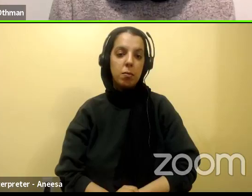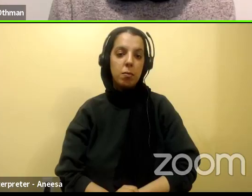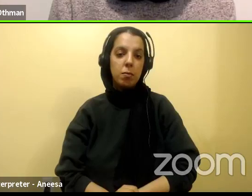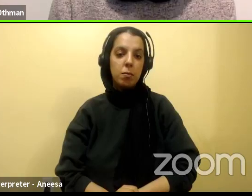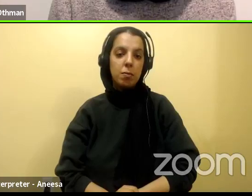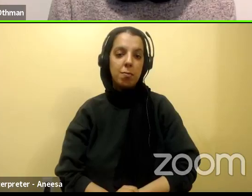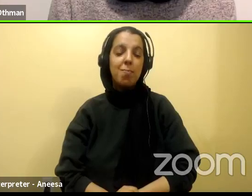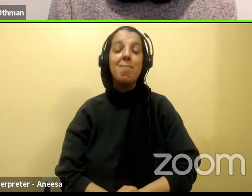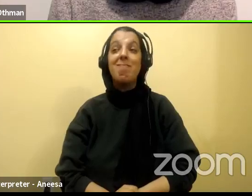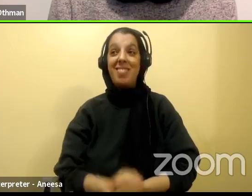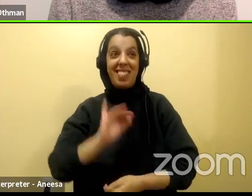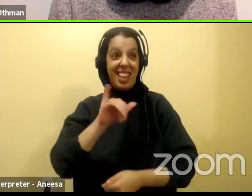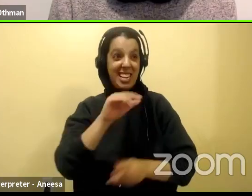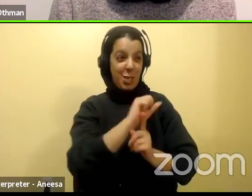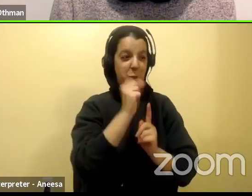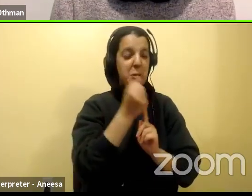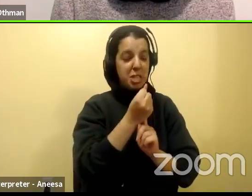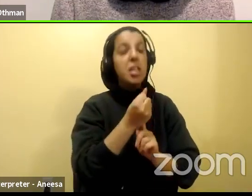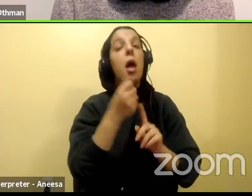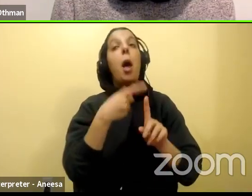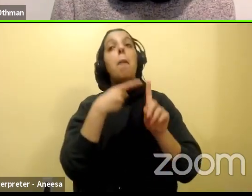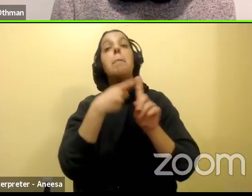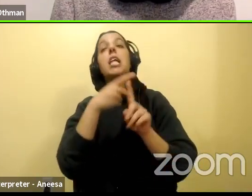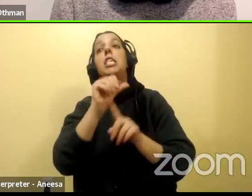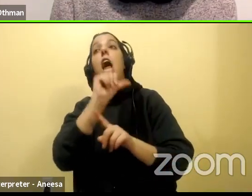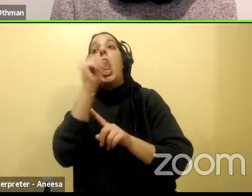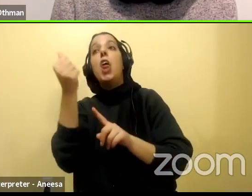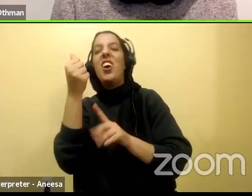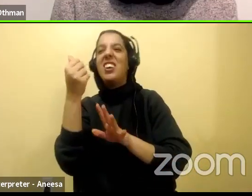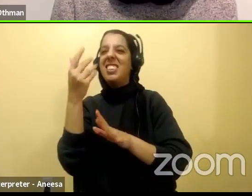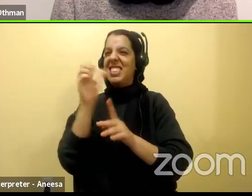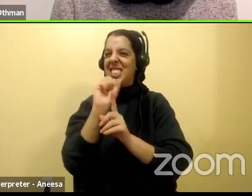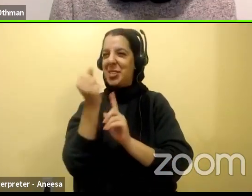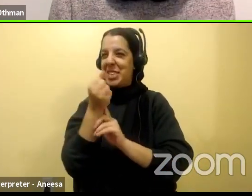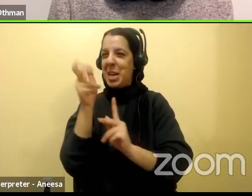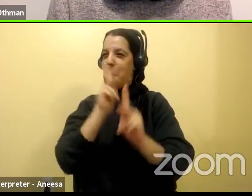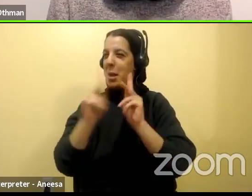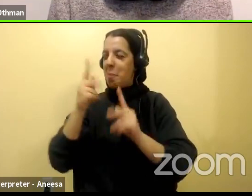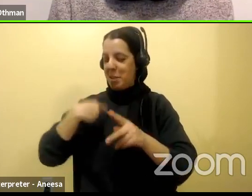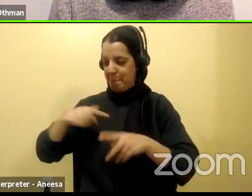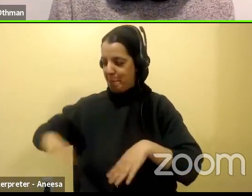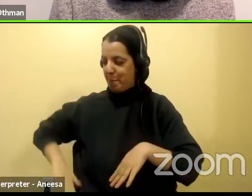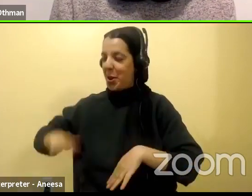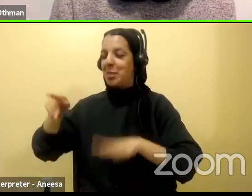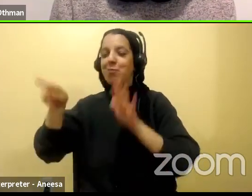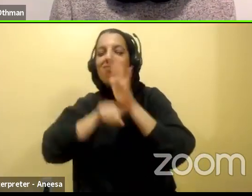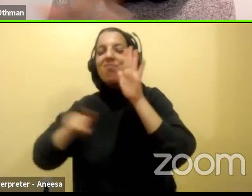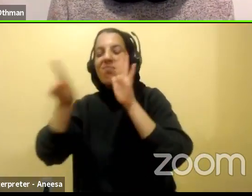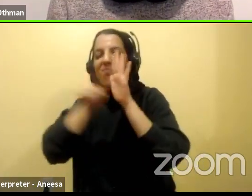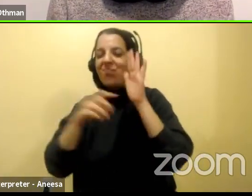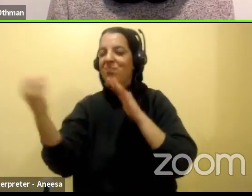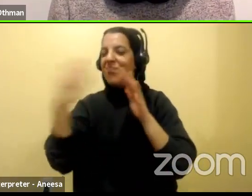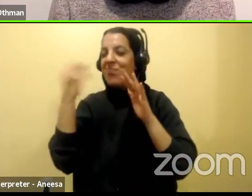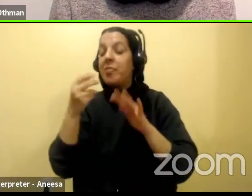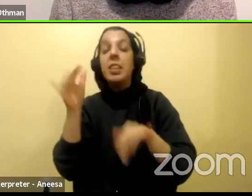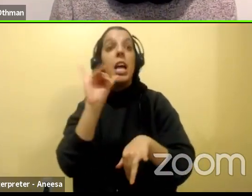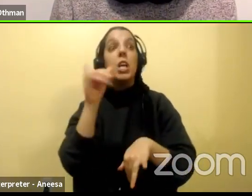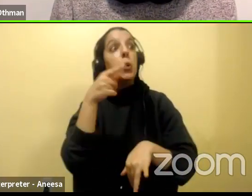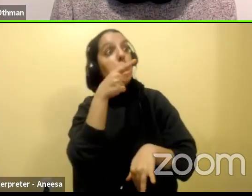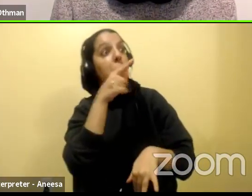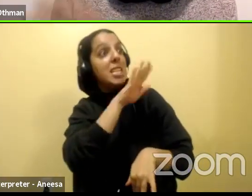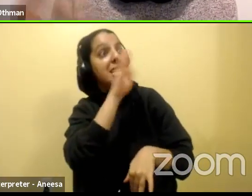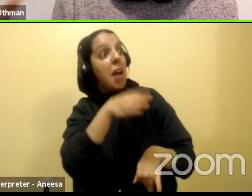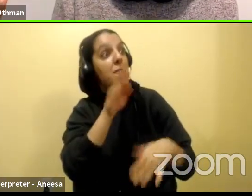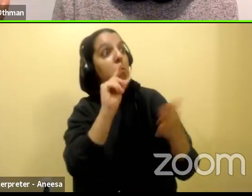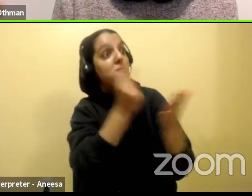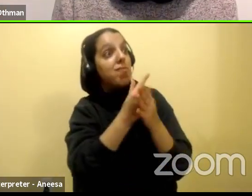And aside from that I was also exposed to very like negative and hurtful words such as you know you'll never be able to finish school